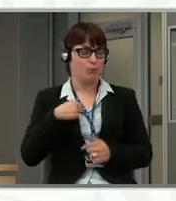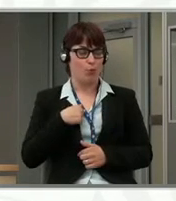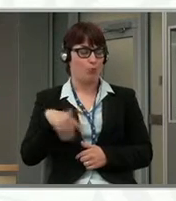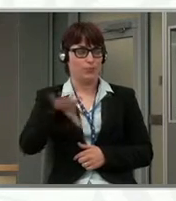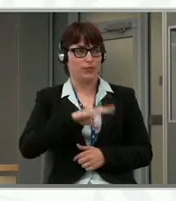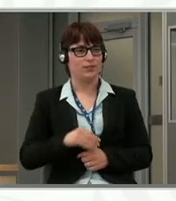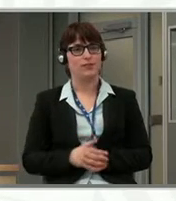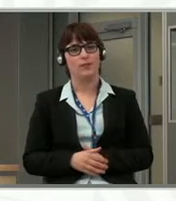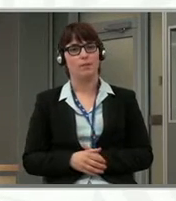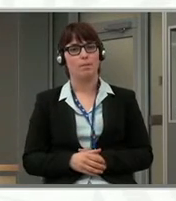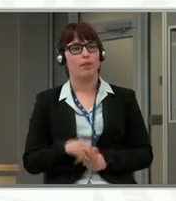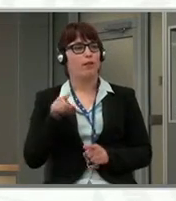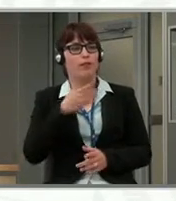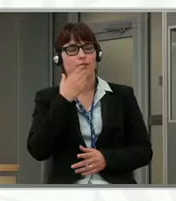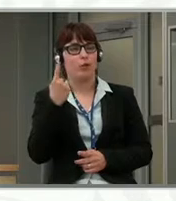slogan.